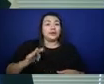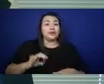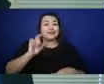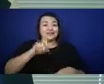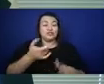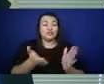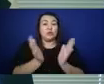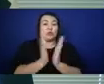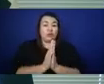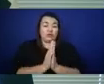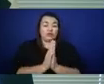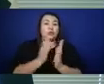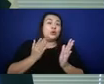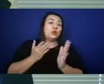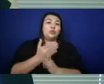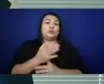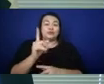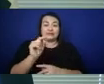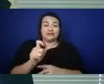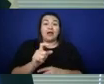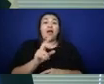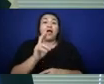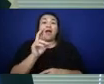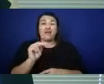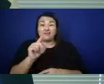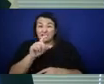not receive through direct deposit,